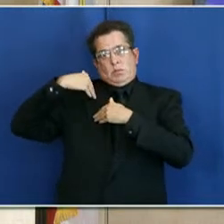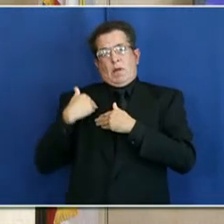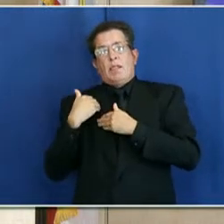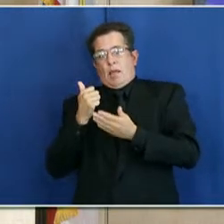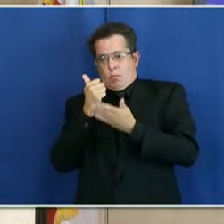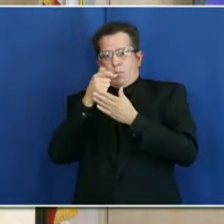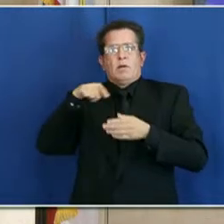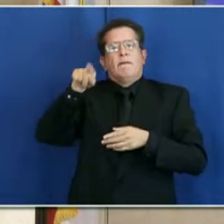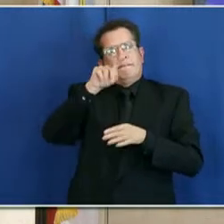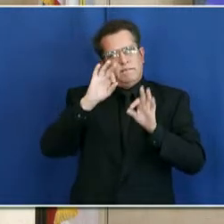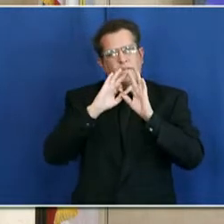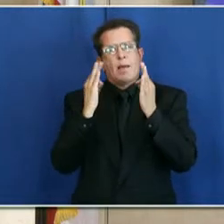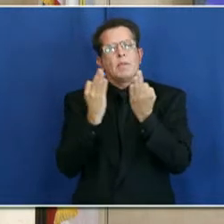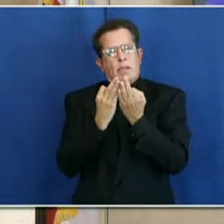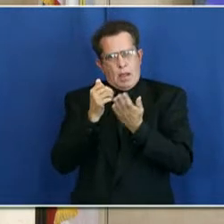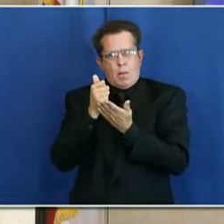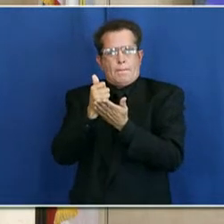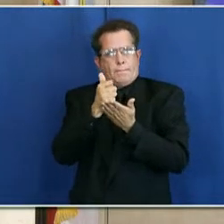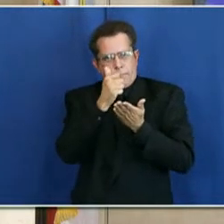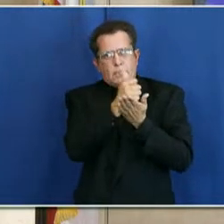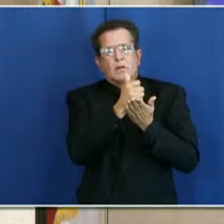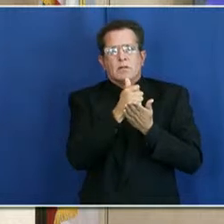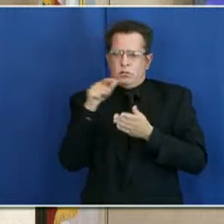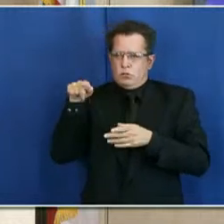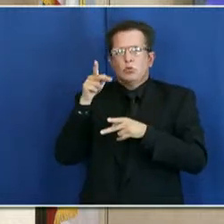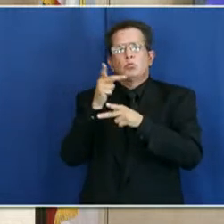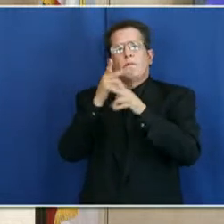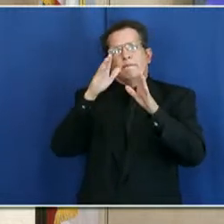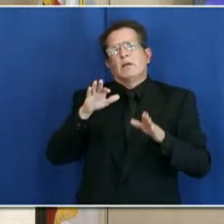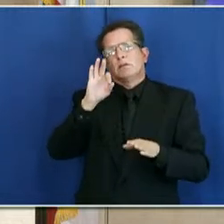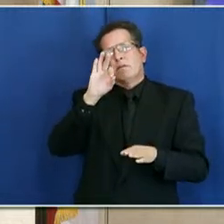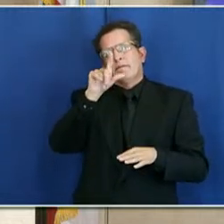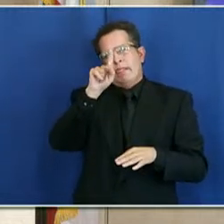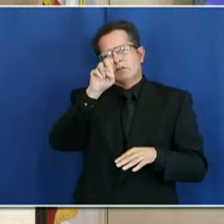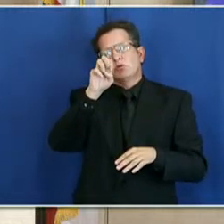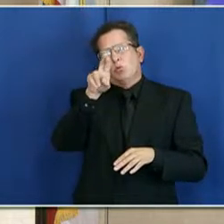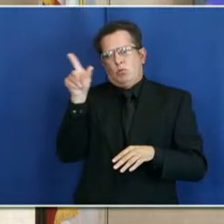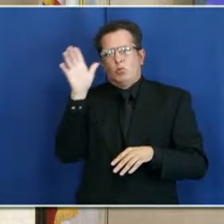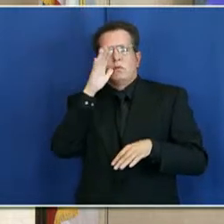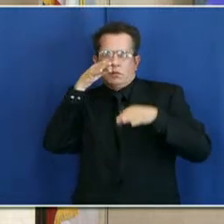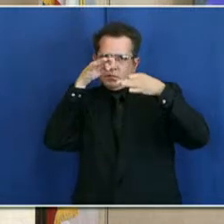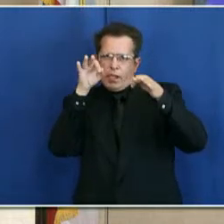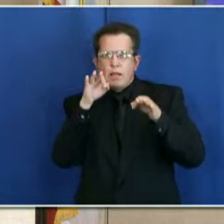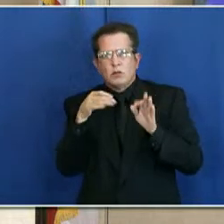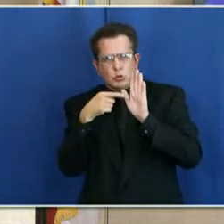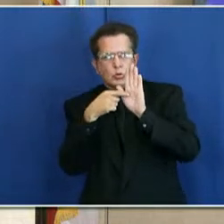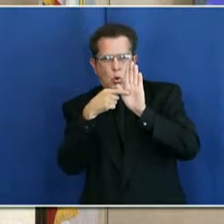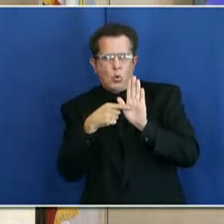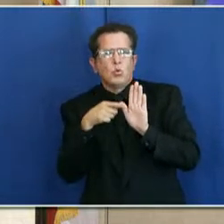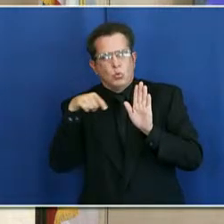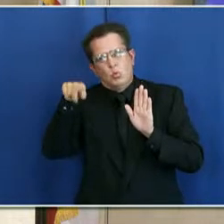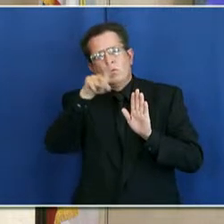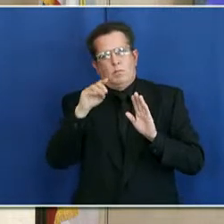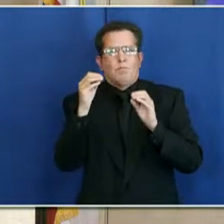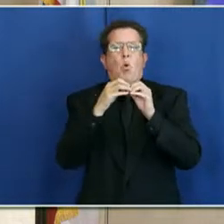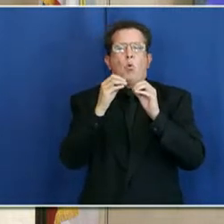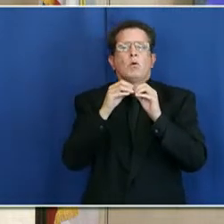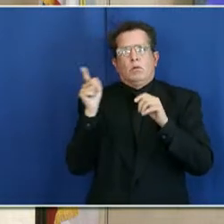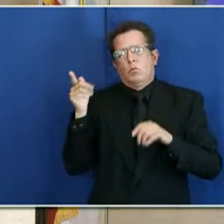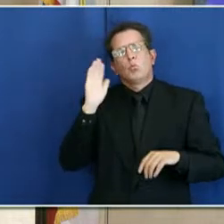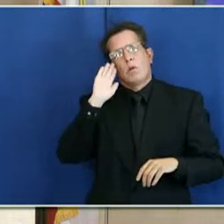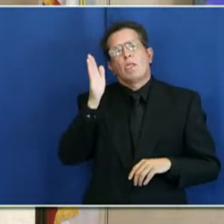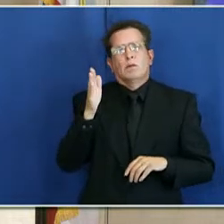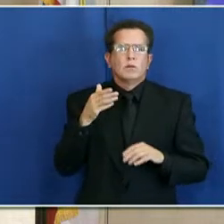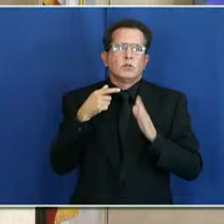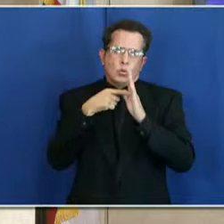families cope with the impacts of this pandemic, and Supervisor Fletcher will provide some more detail on those in his remarks. I